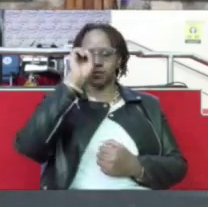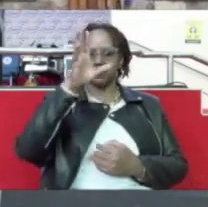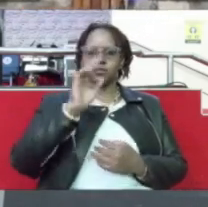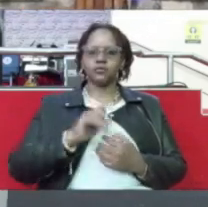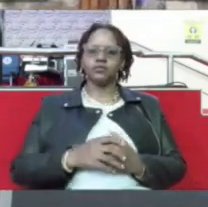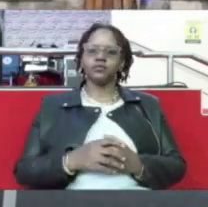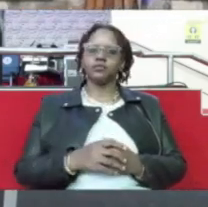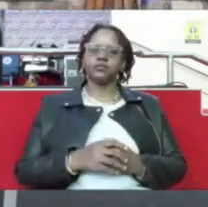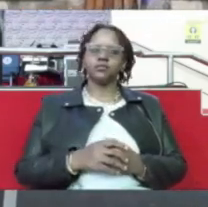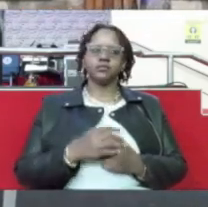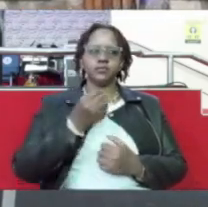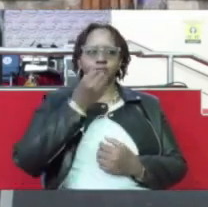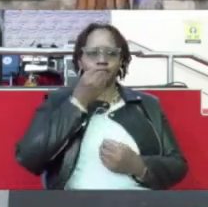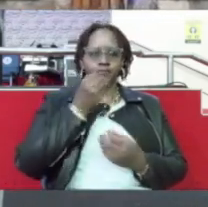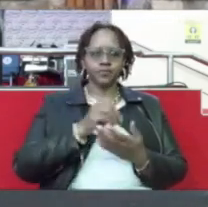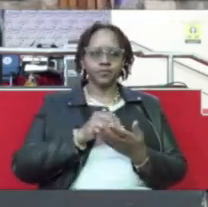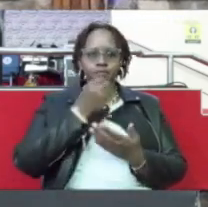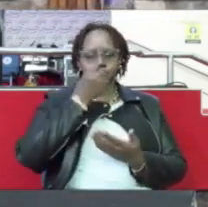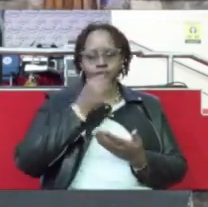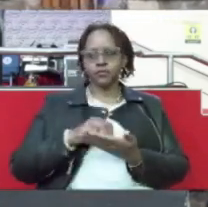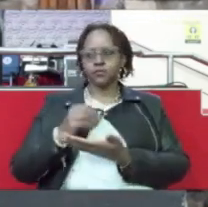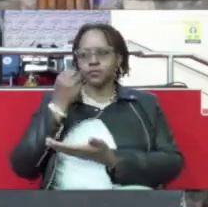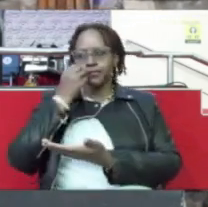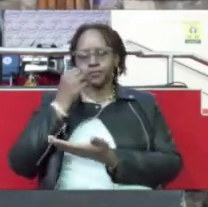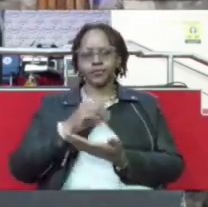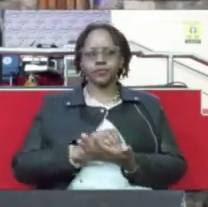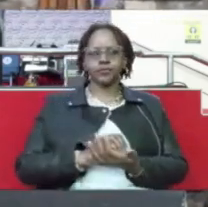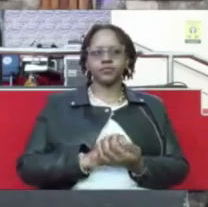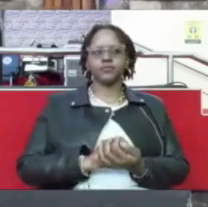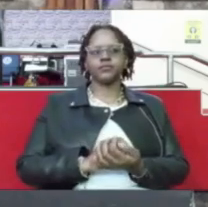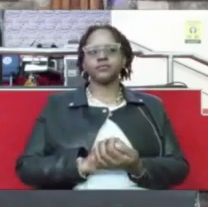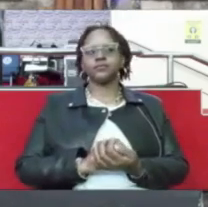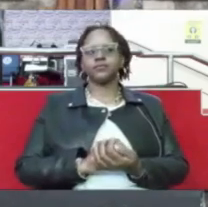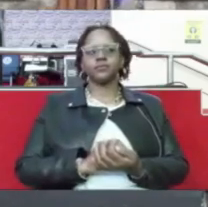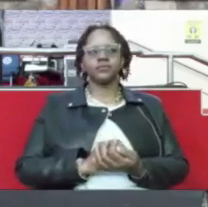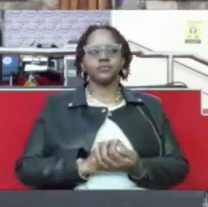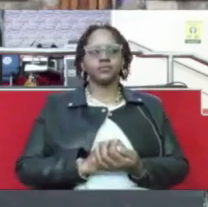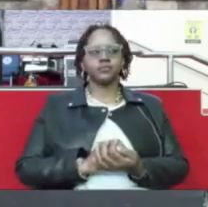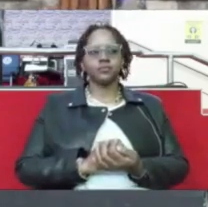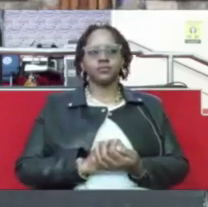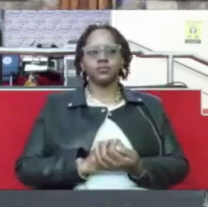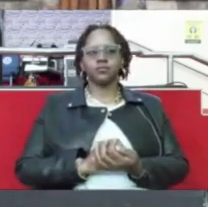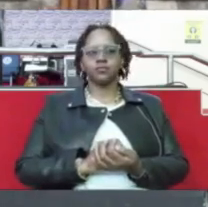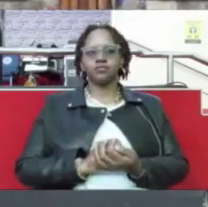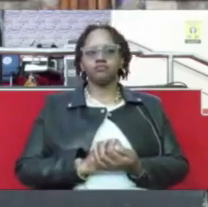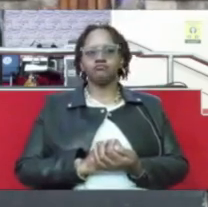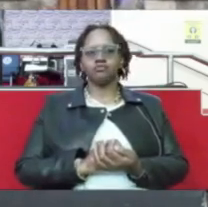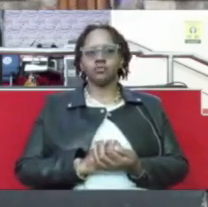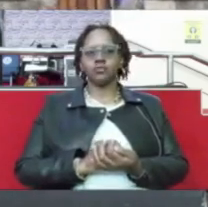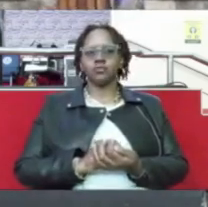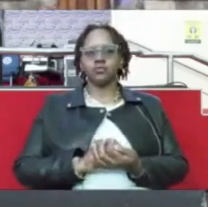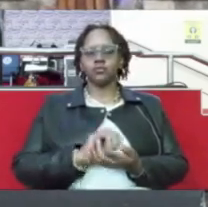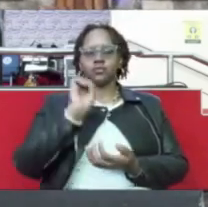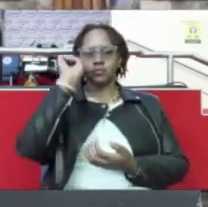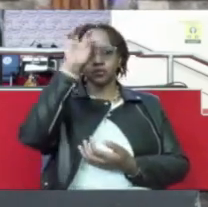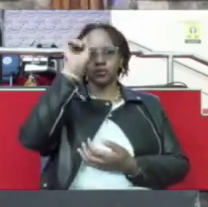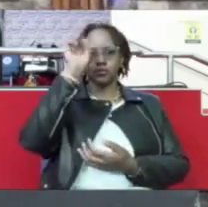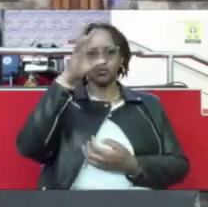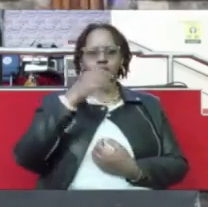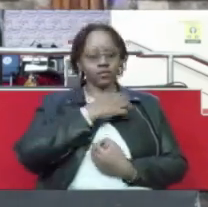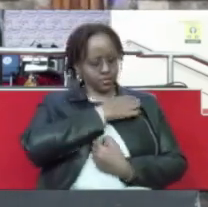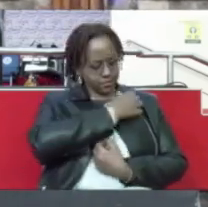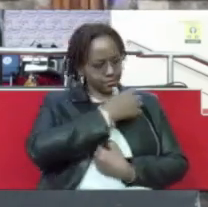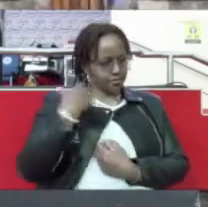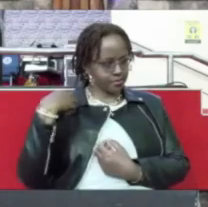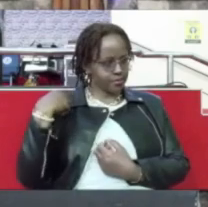to eat. Unaweza bariki rafiki yako na kitu chakula. You can choose to bless them with something to wear. Unaweza mbariki